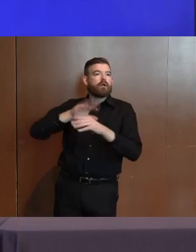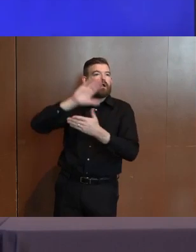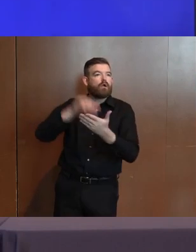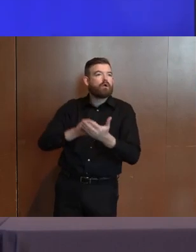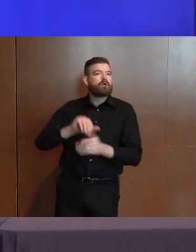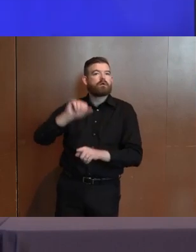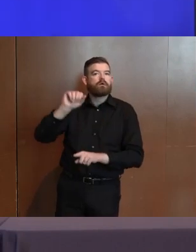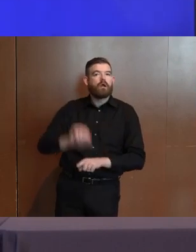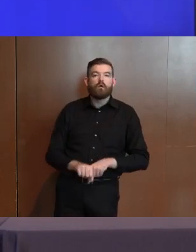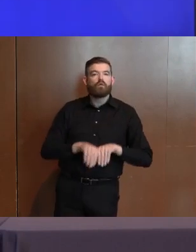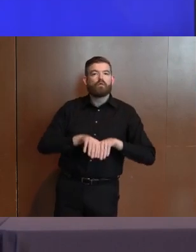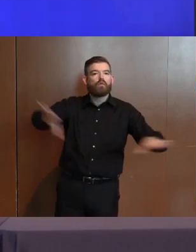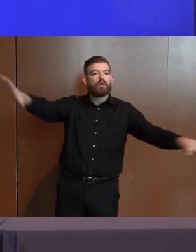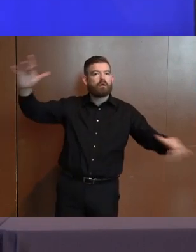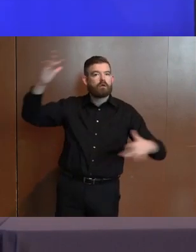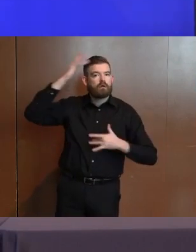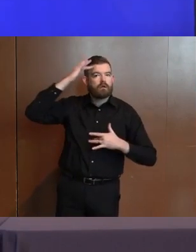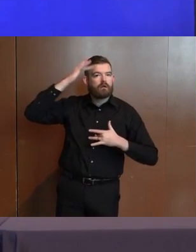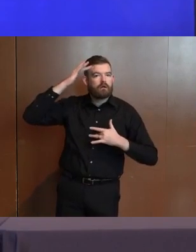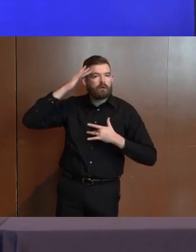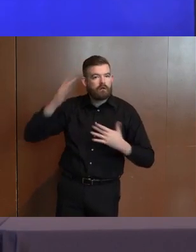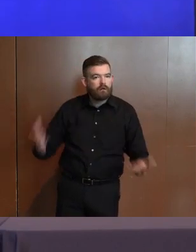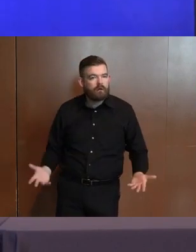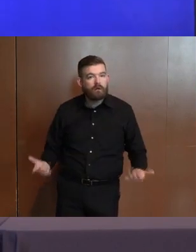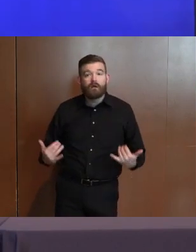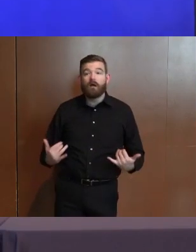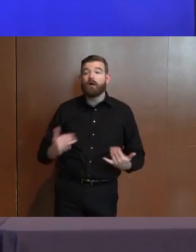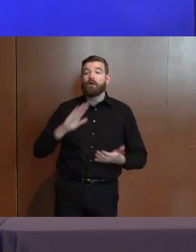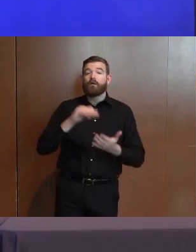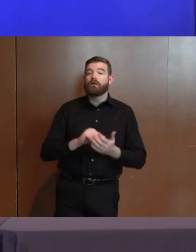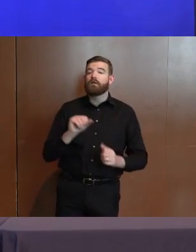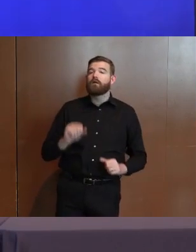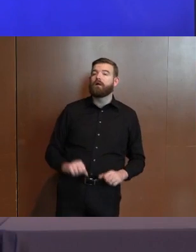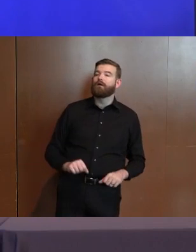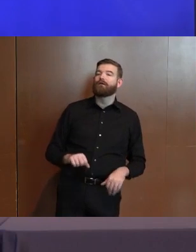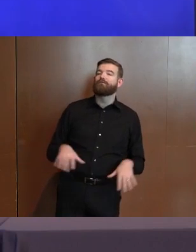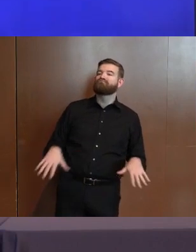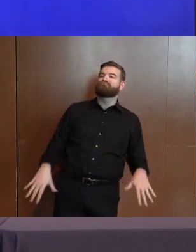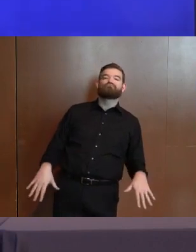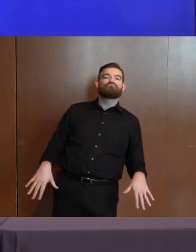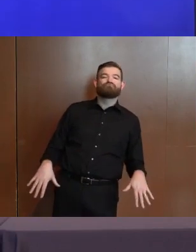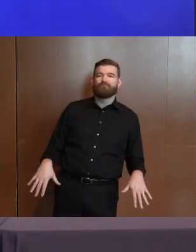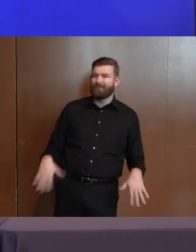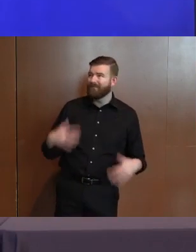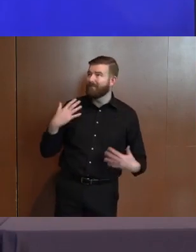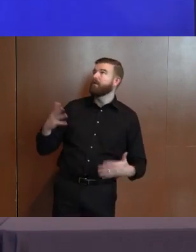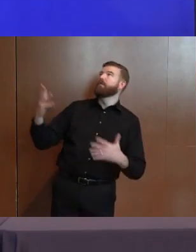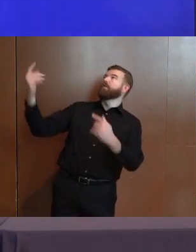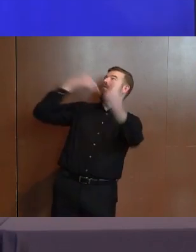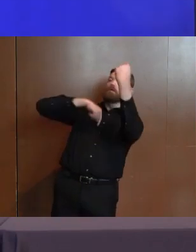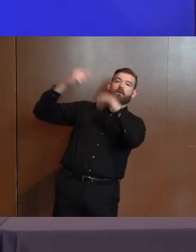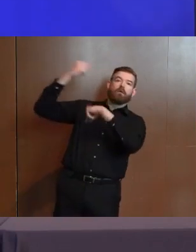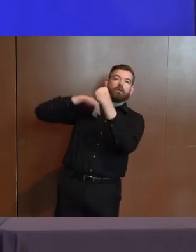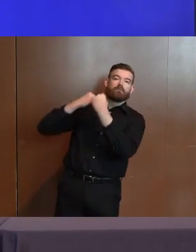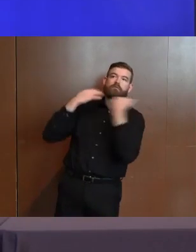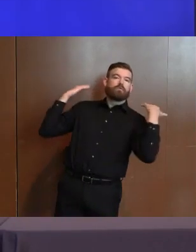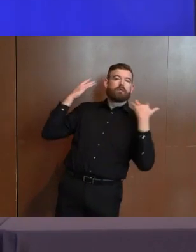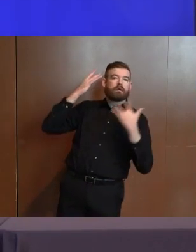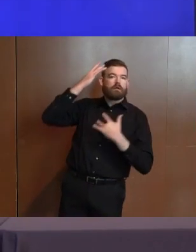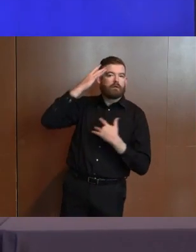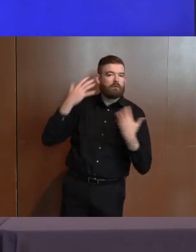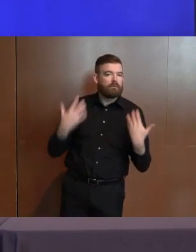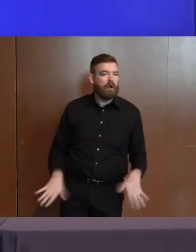really affected right now? Anything else? You good? Believe it or not, that's it for the moment. Okay, that's good. I think it's on the fiscal year, too